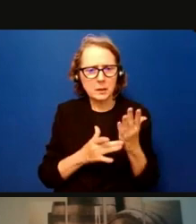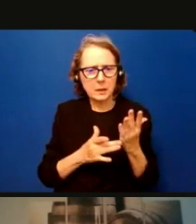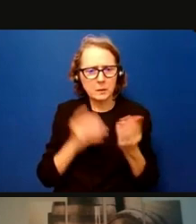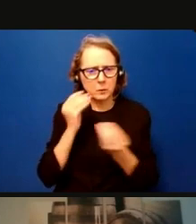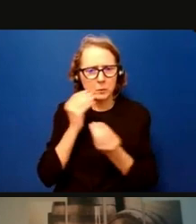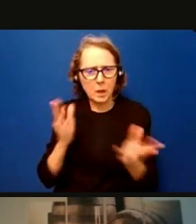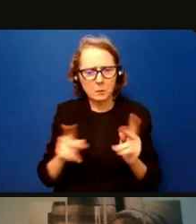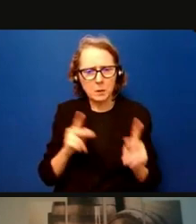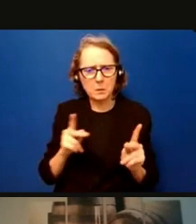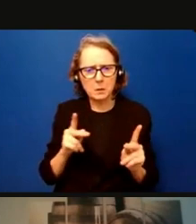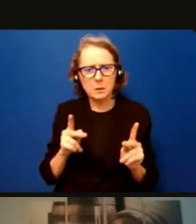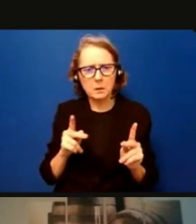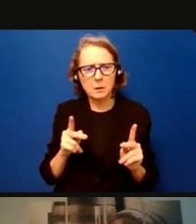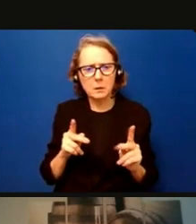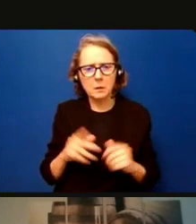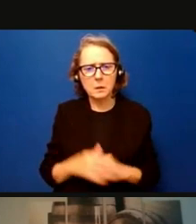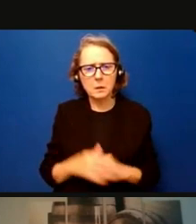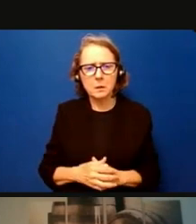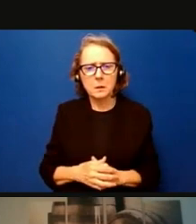this?